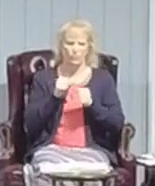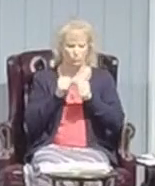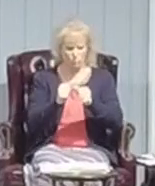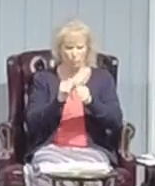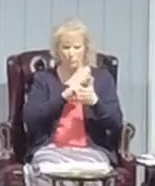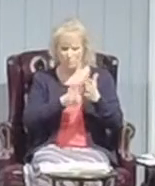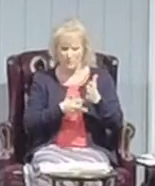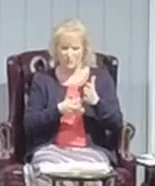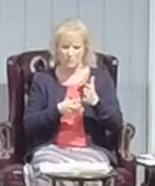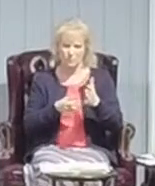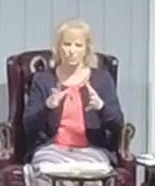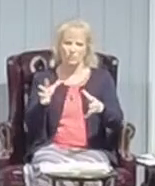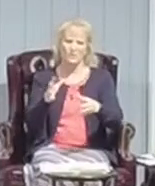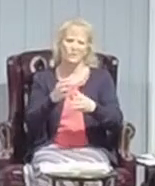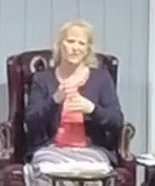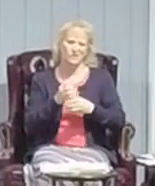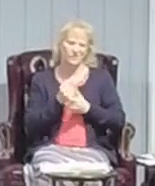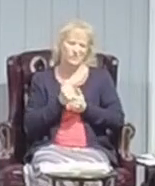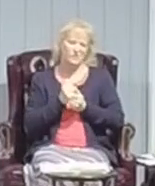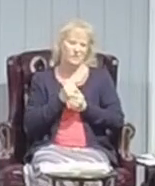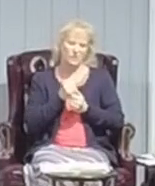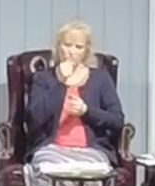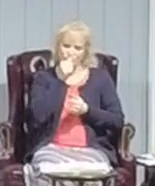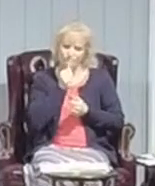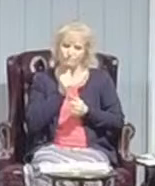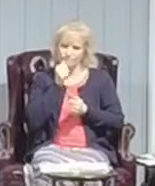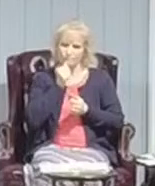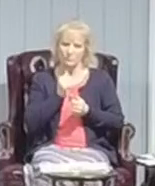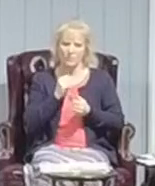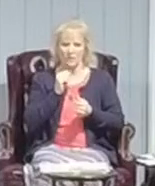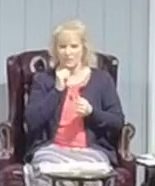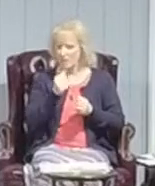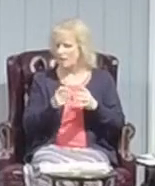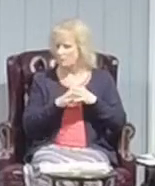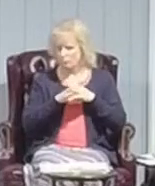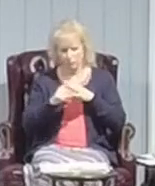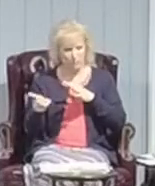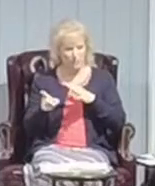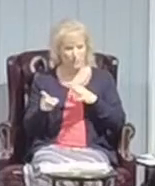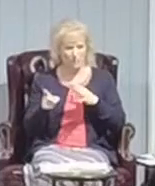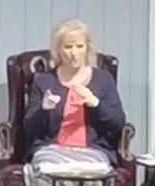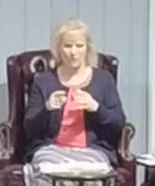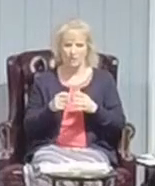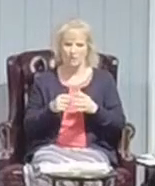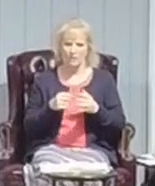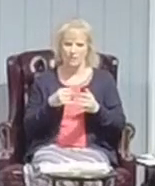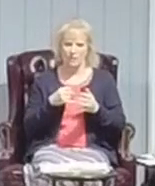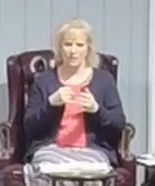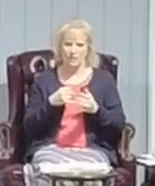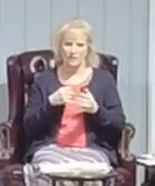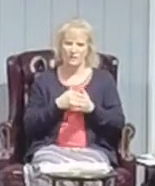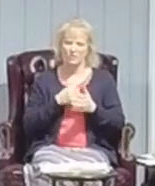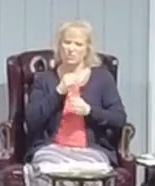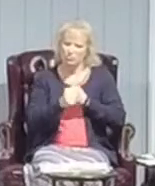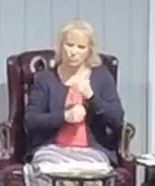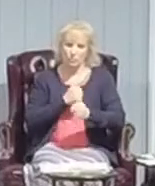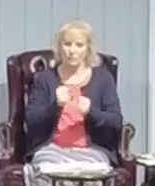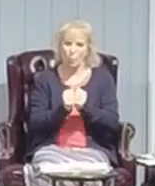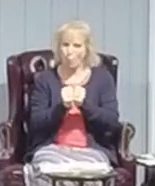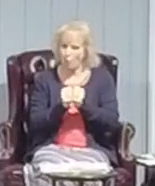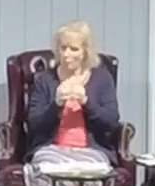take patiently. It's not to recede or flee. It's to laugh. It's to last. It's to suffer